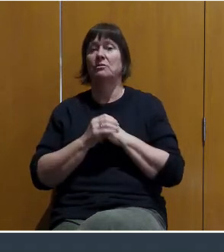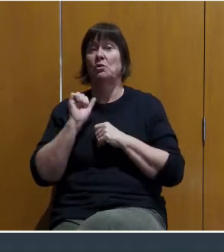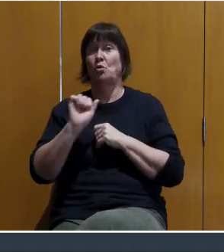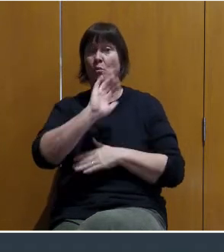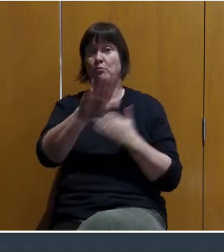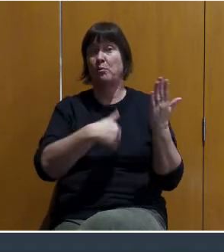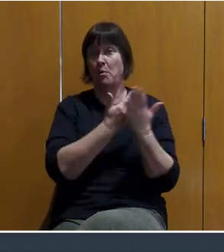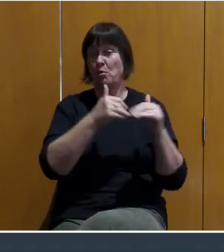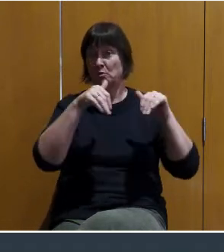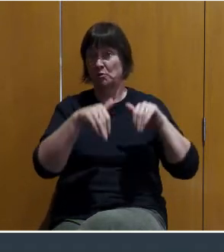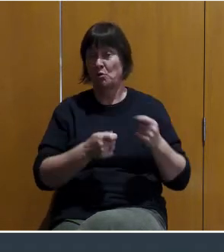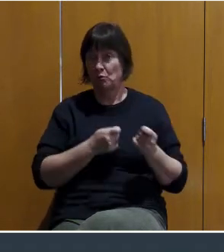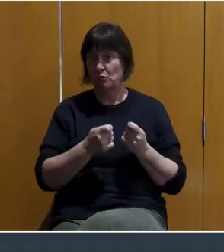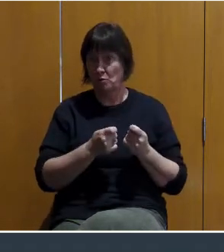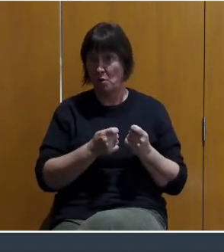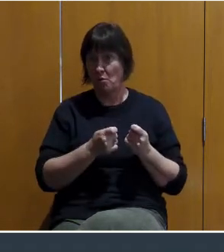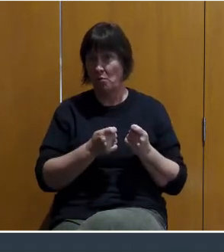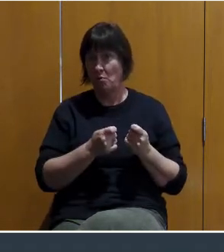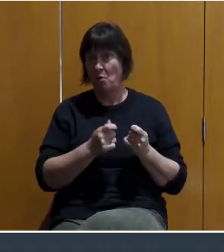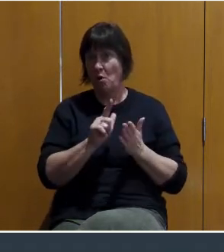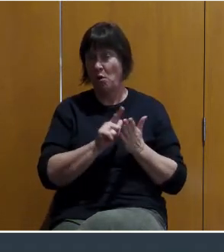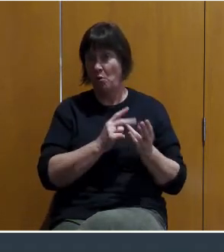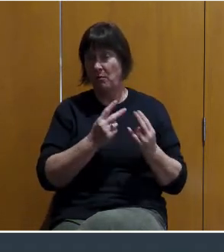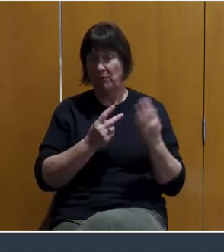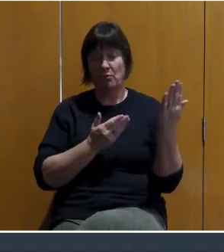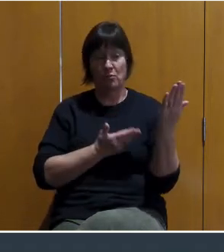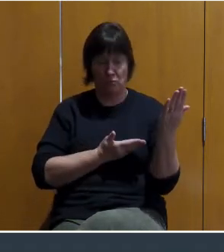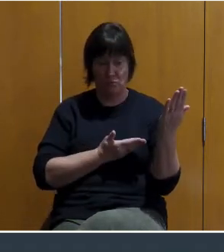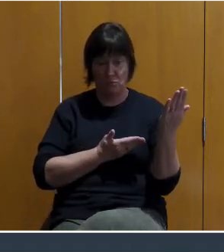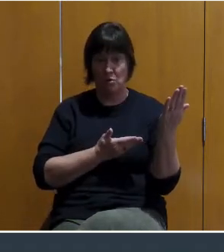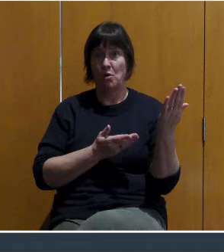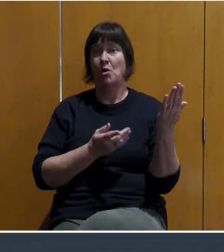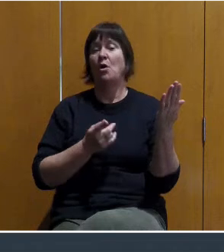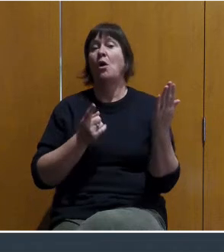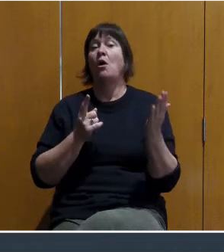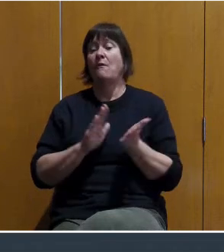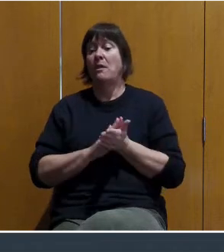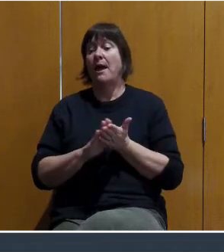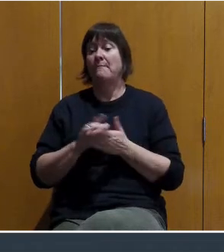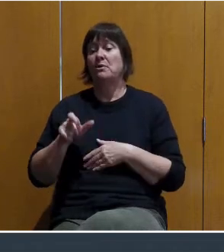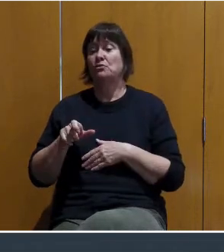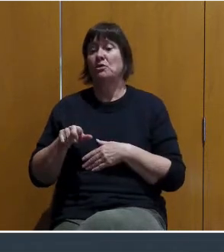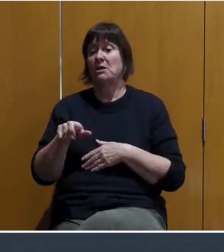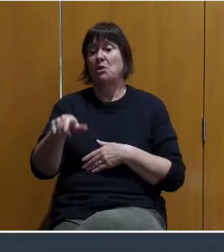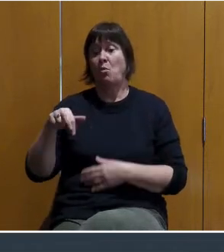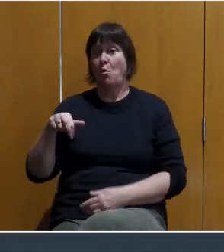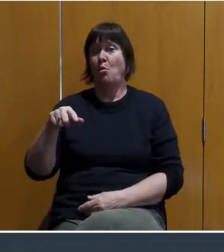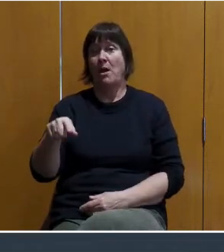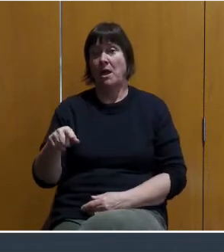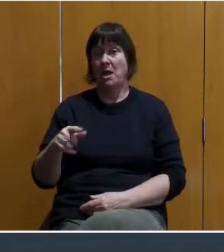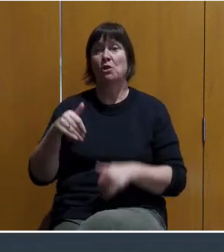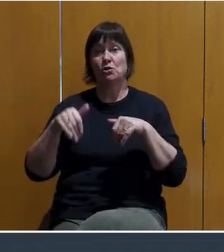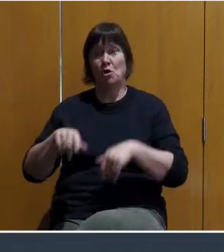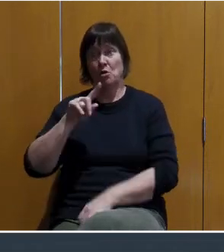proposed dog control bylaw review, I see you intend to prohibit dogs on the Humber Street walkway, and we really welcome